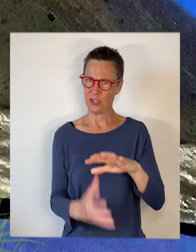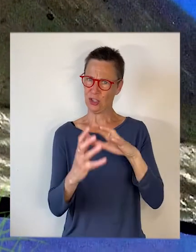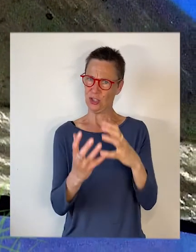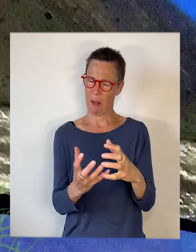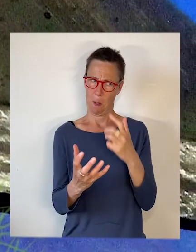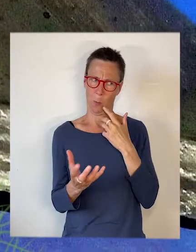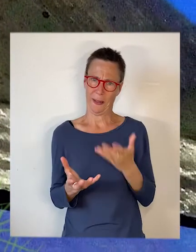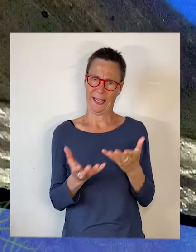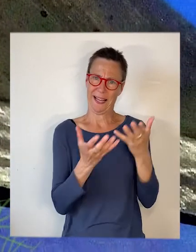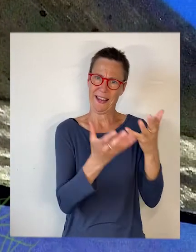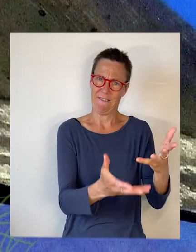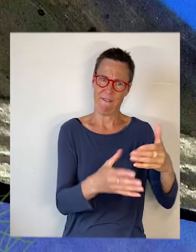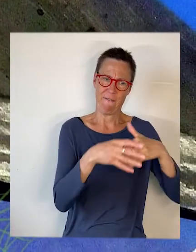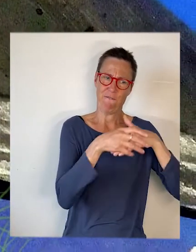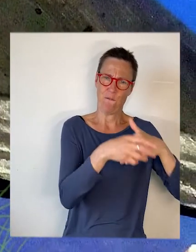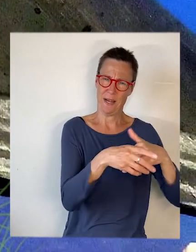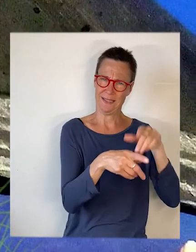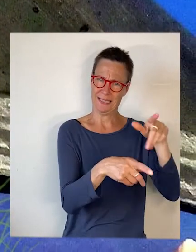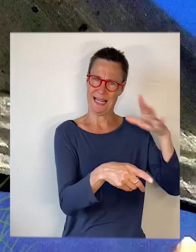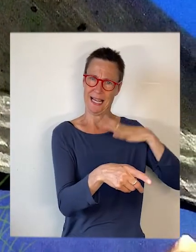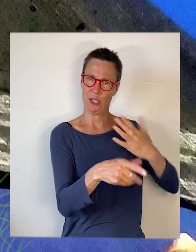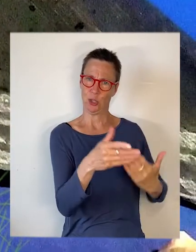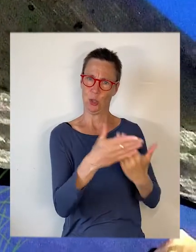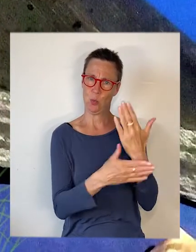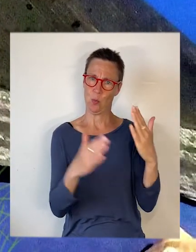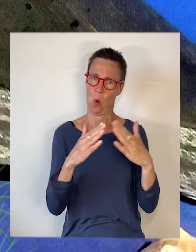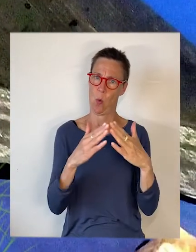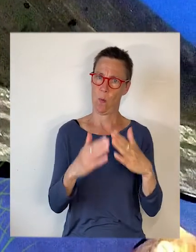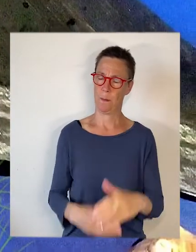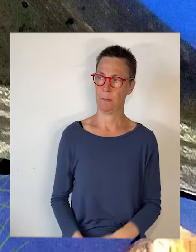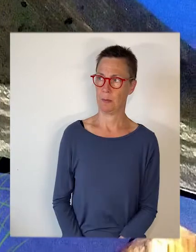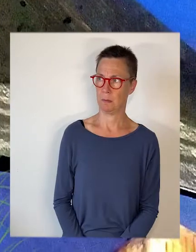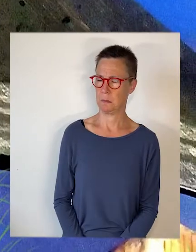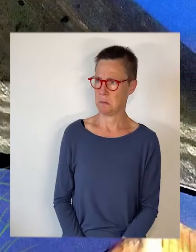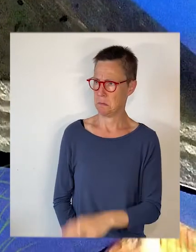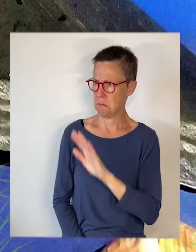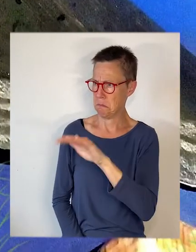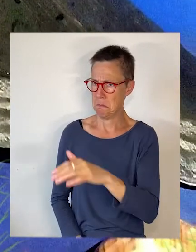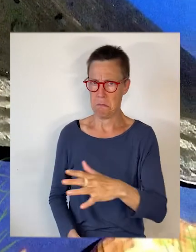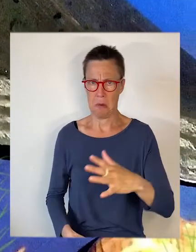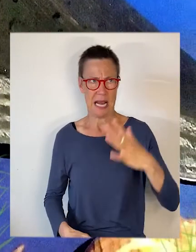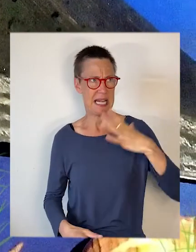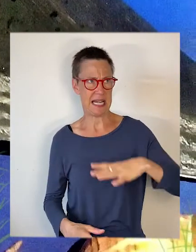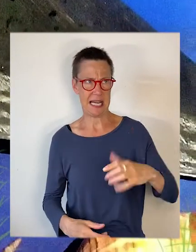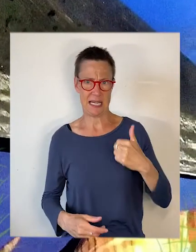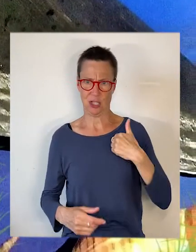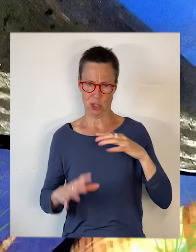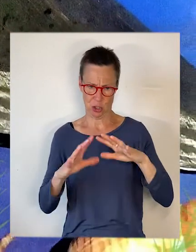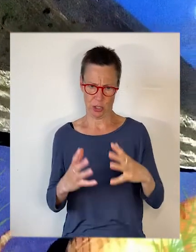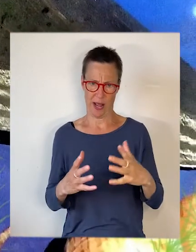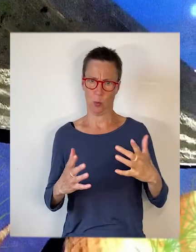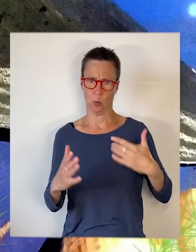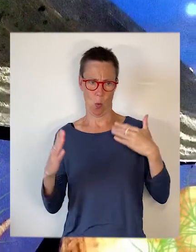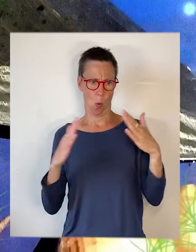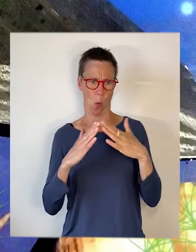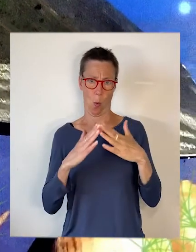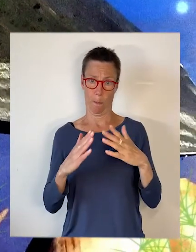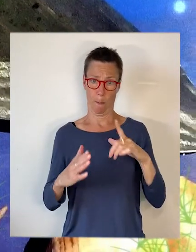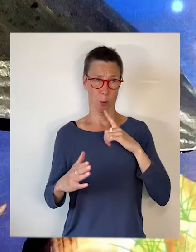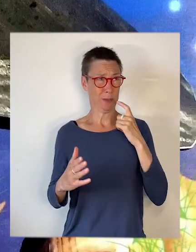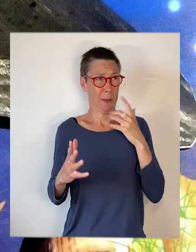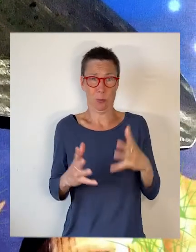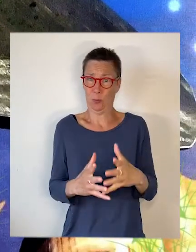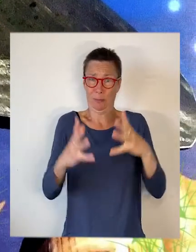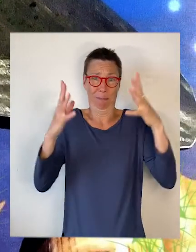friend who needs a new home. I've never been able to find a shell big enough for me to live in. It's a good job I don't